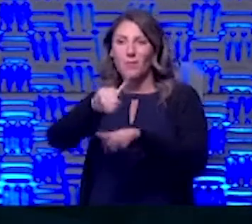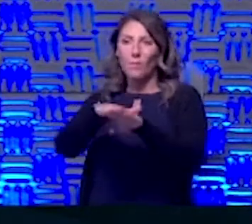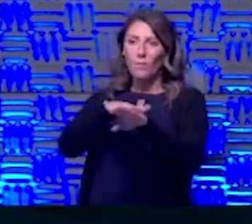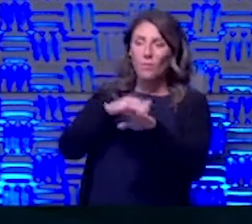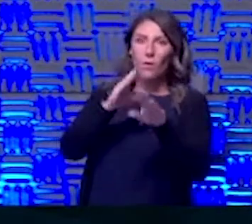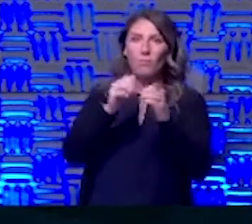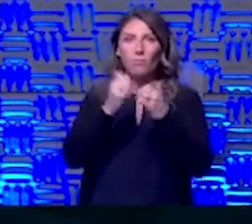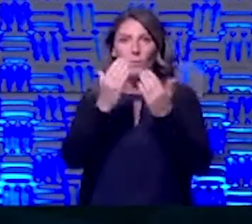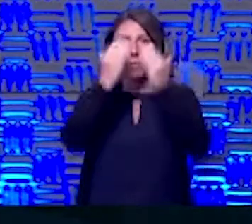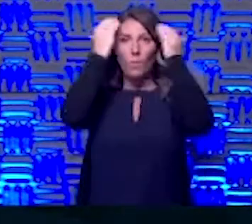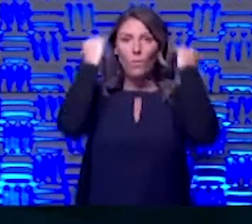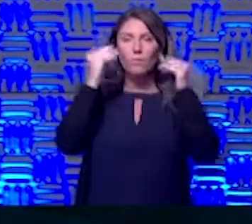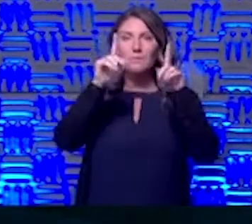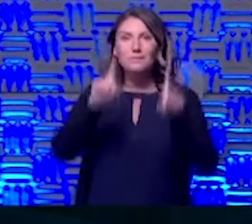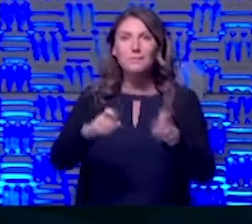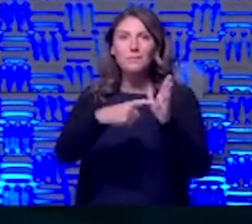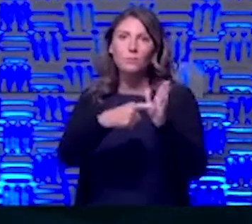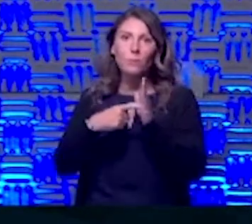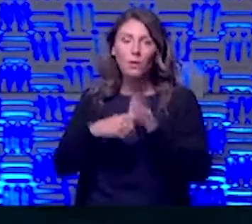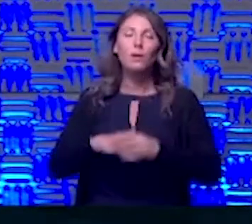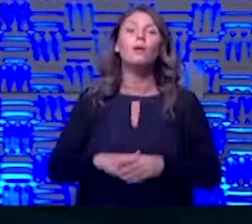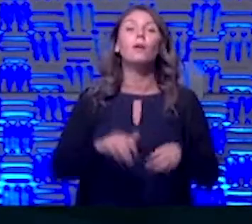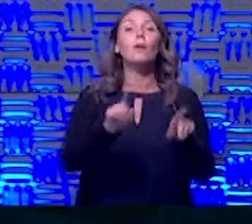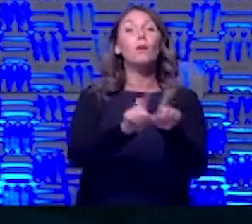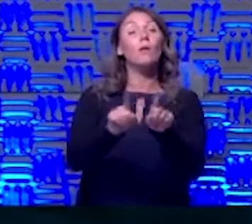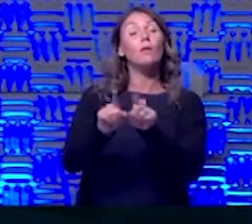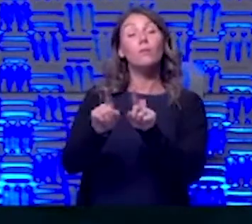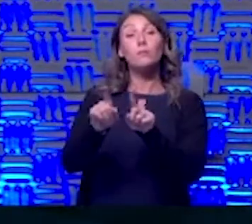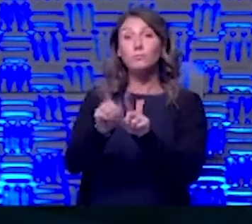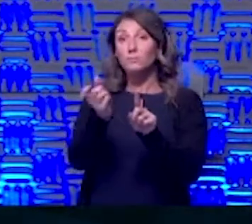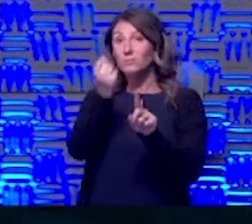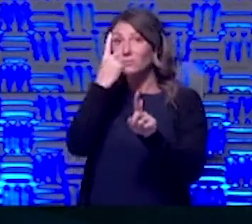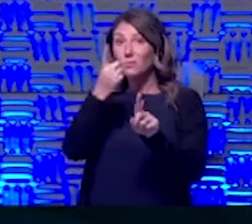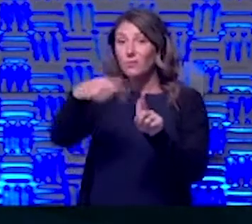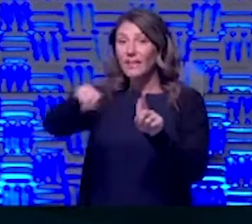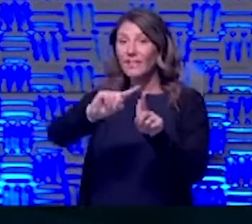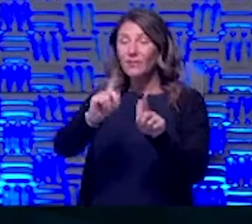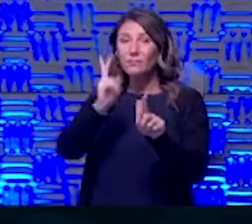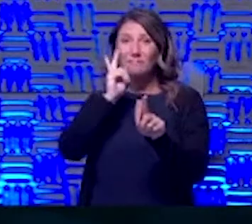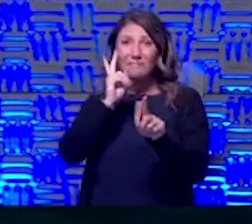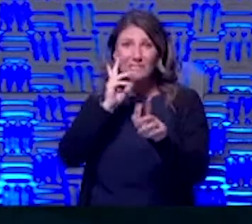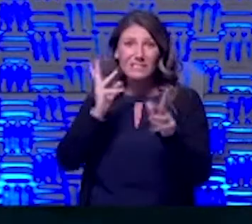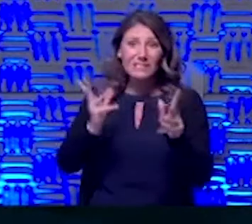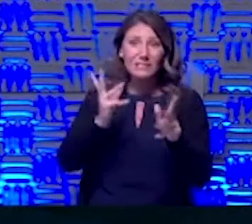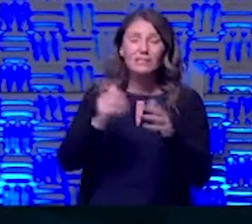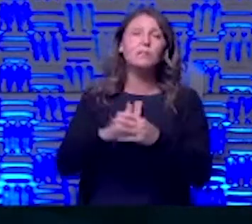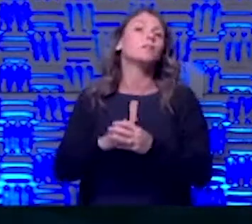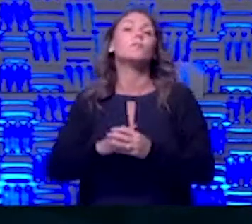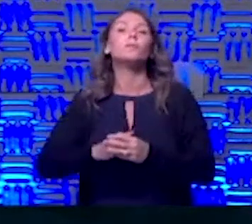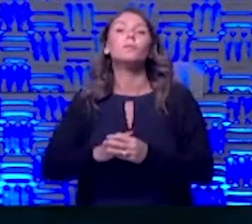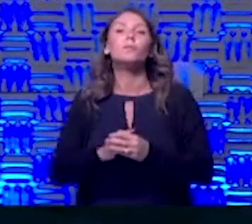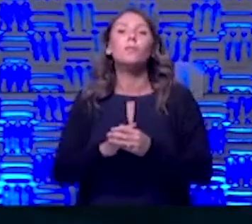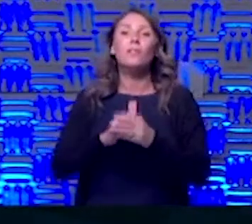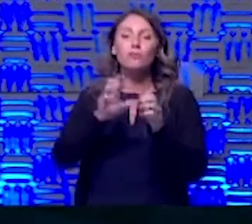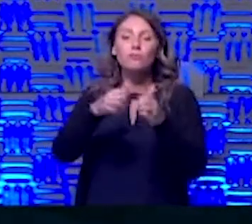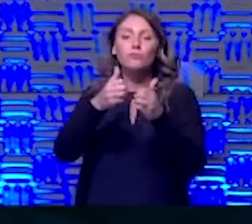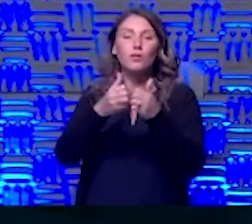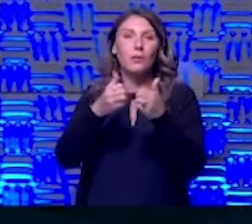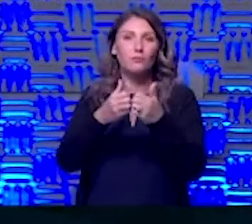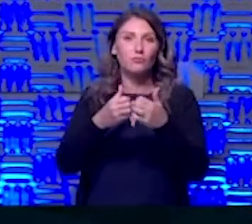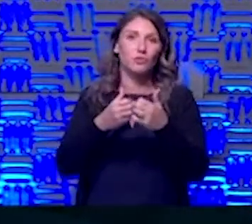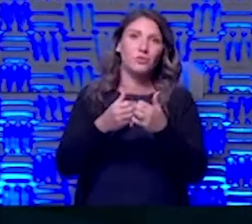with testing demand. And it's also my understanding that they also face some of these reagent shortages that we face here